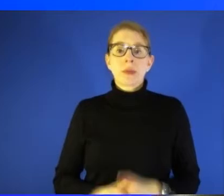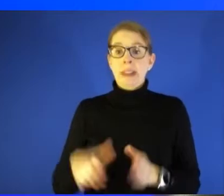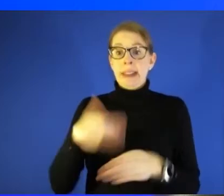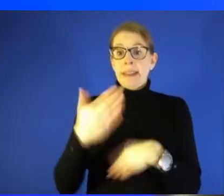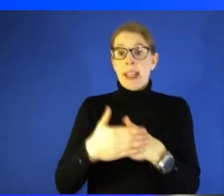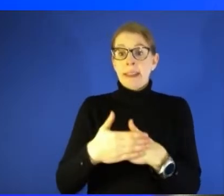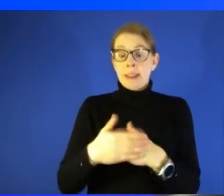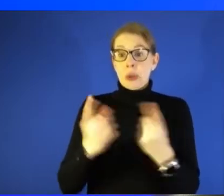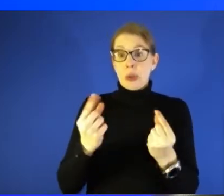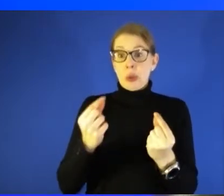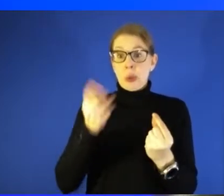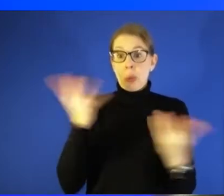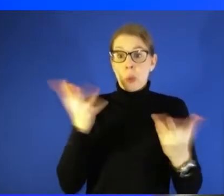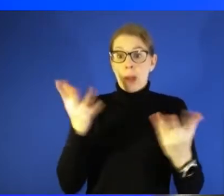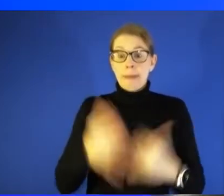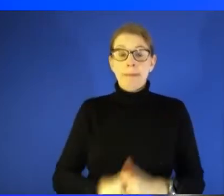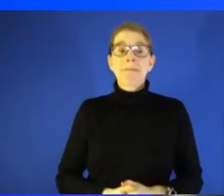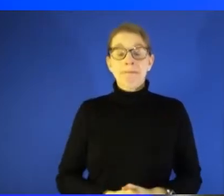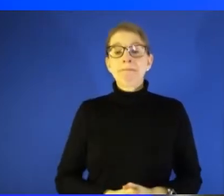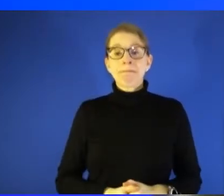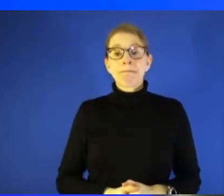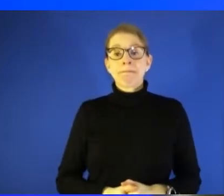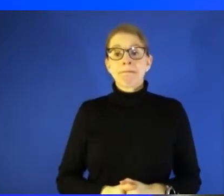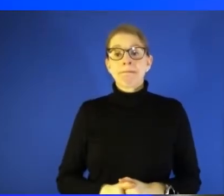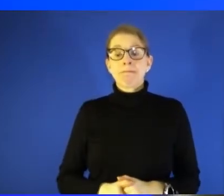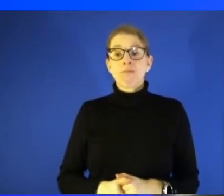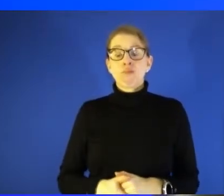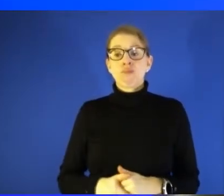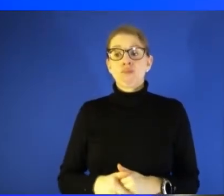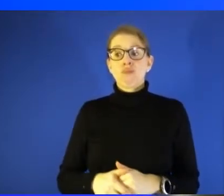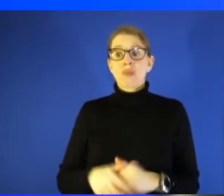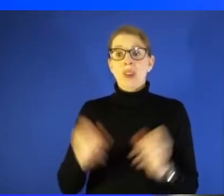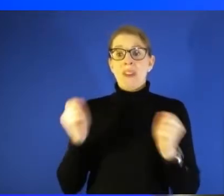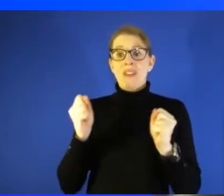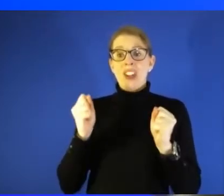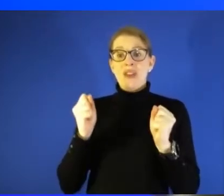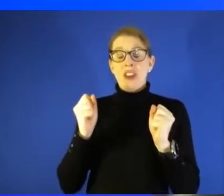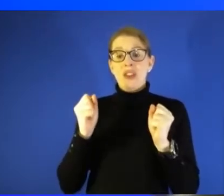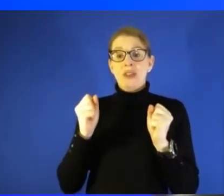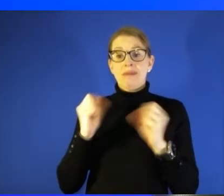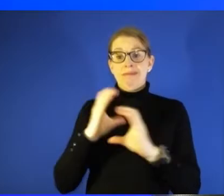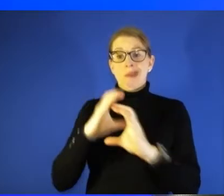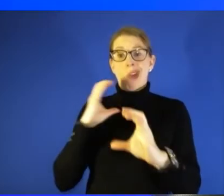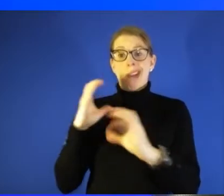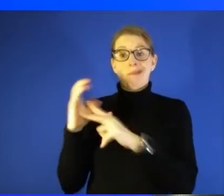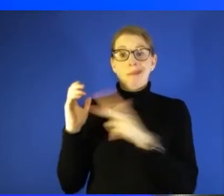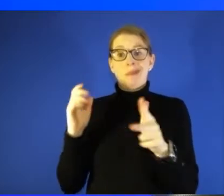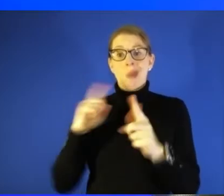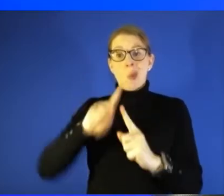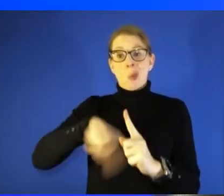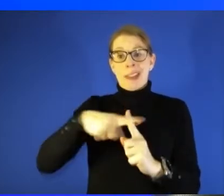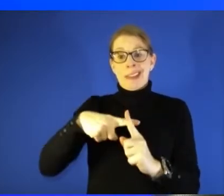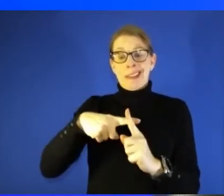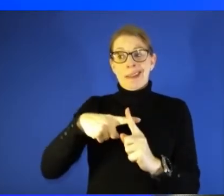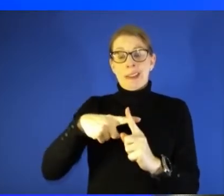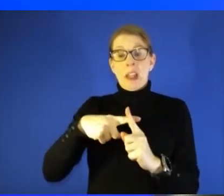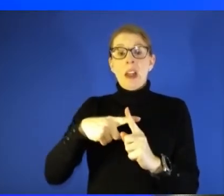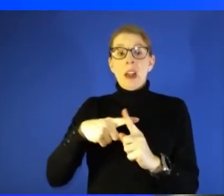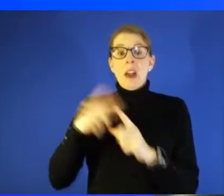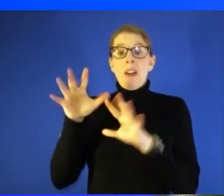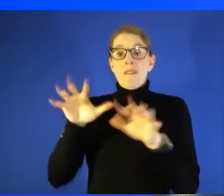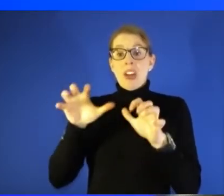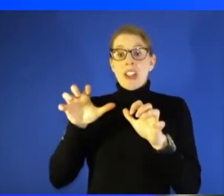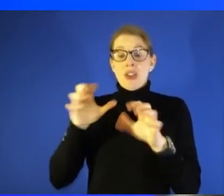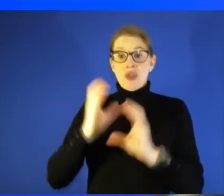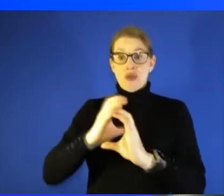be, and we kind of constantly ask, when is that time? And we actually did bring in freezer trucks at the beginning of the pandemic.